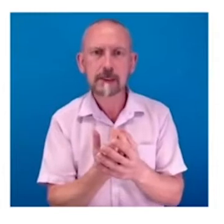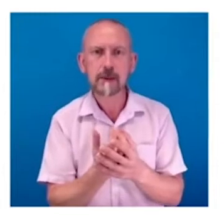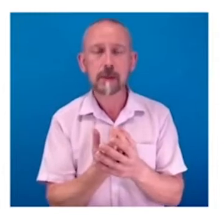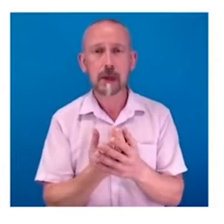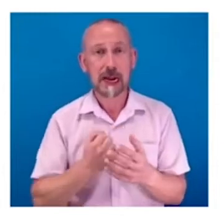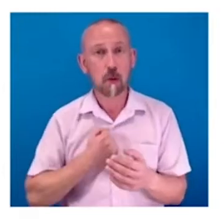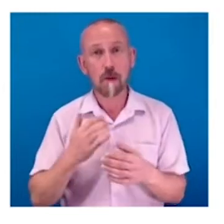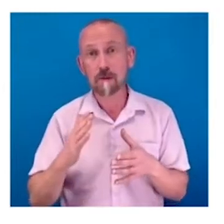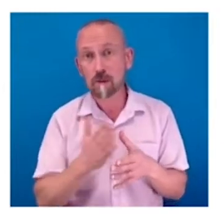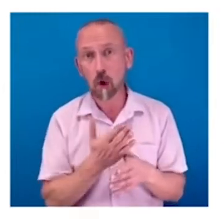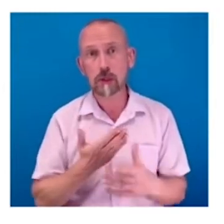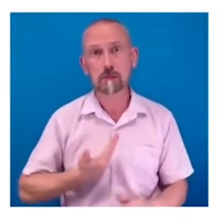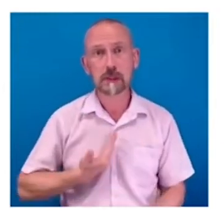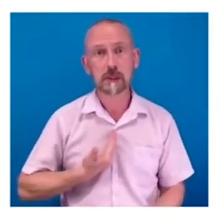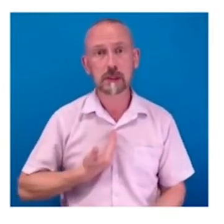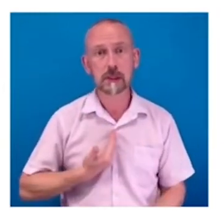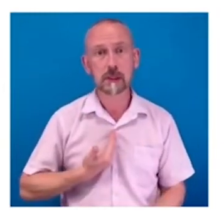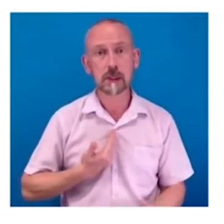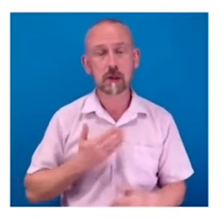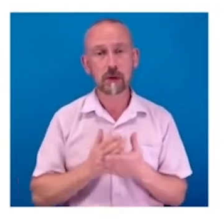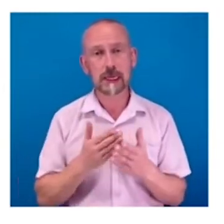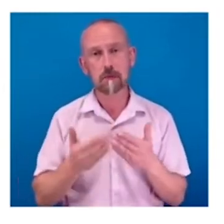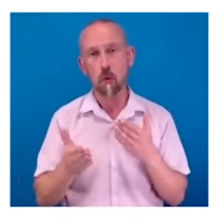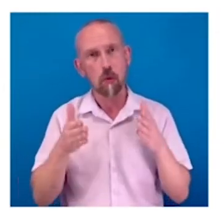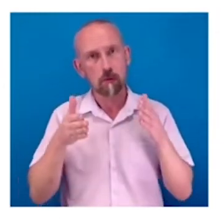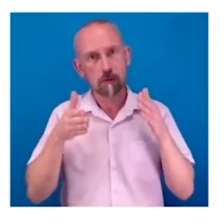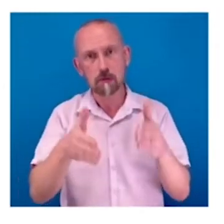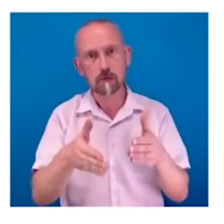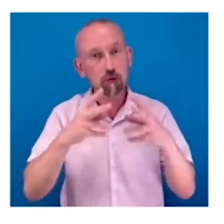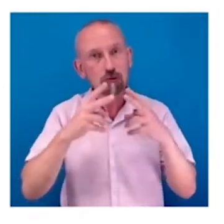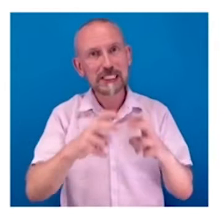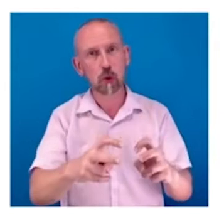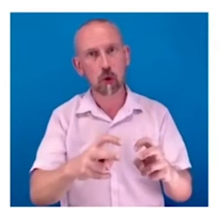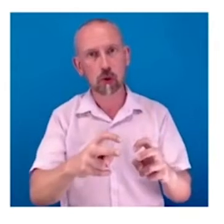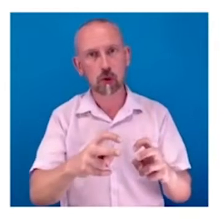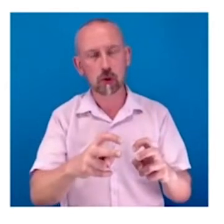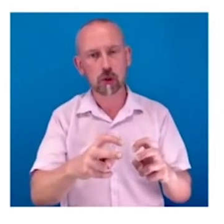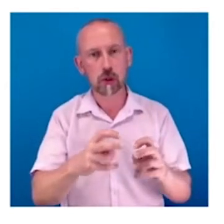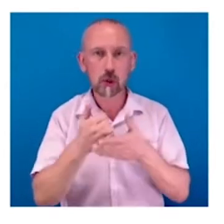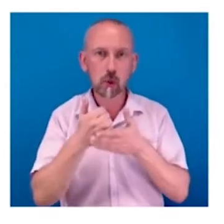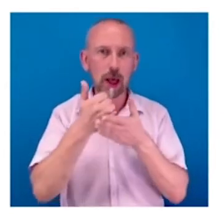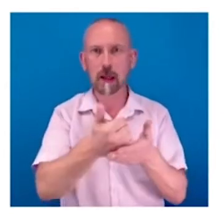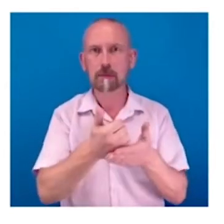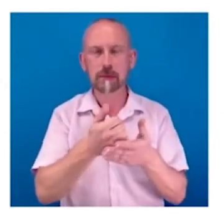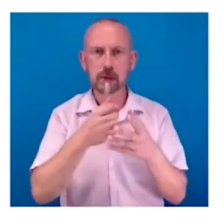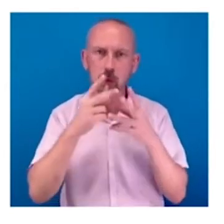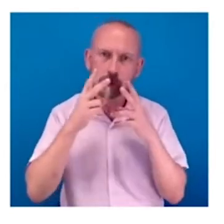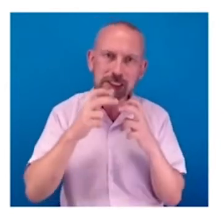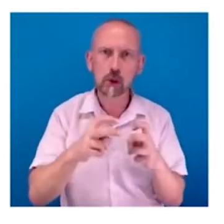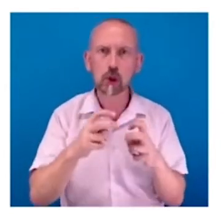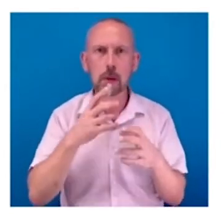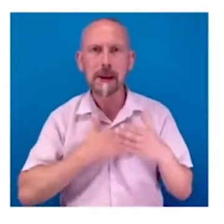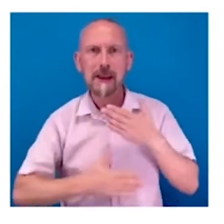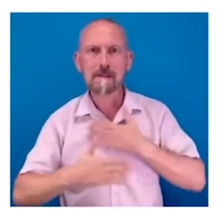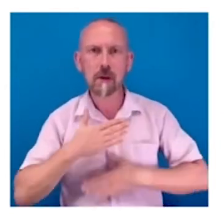was actually providing solutions to researchers to understand behavior using eye tracking. But then again,